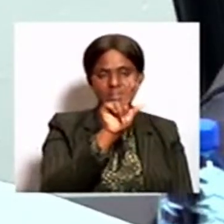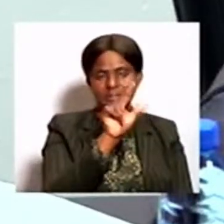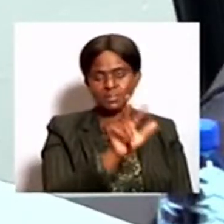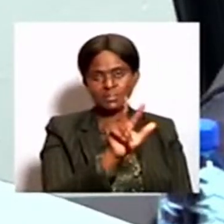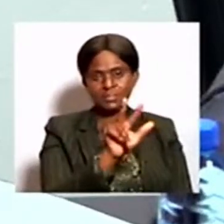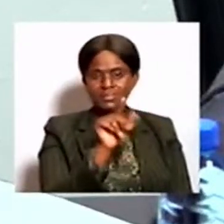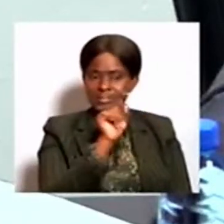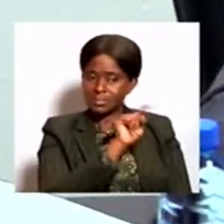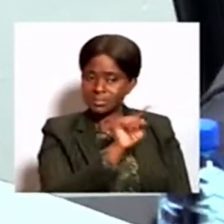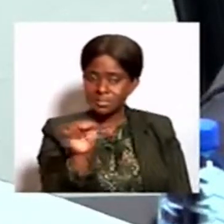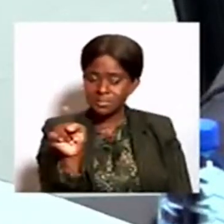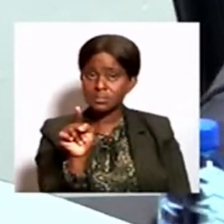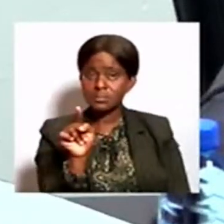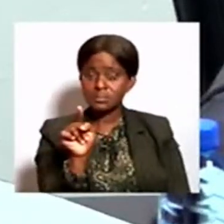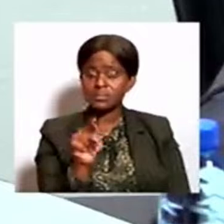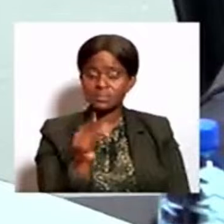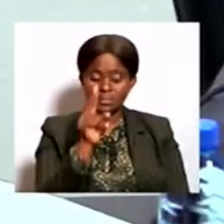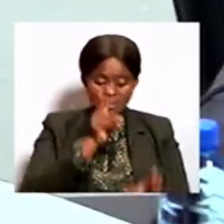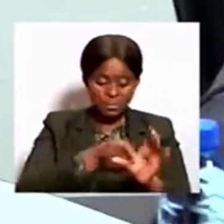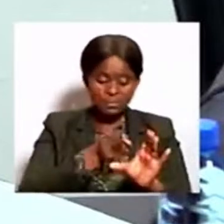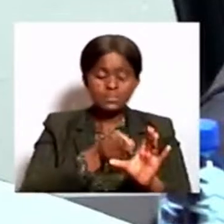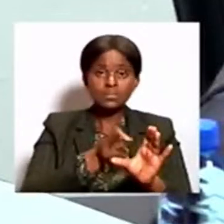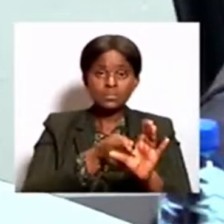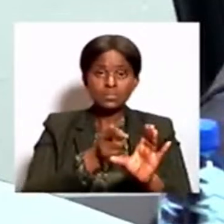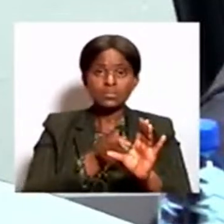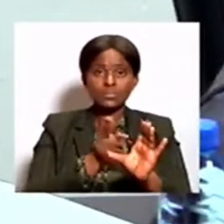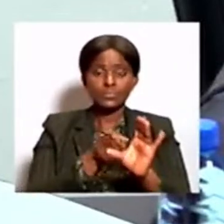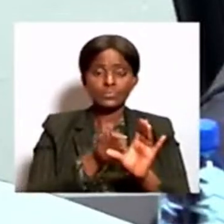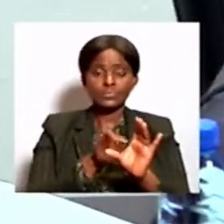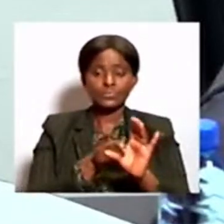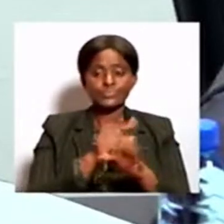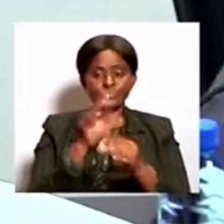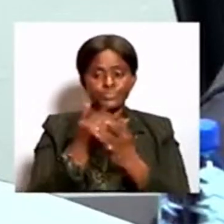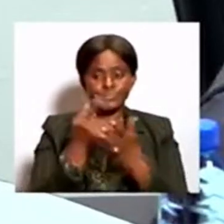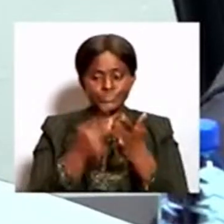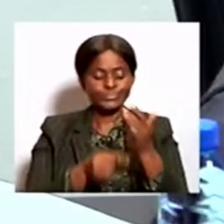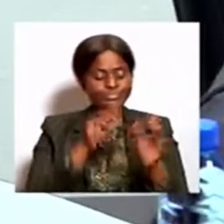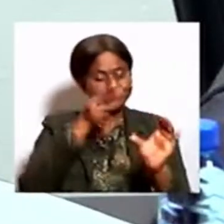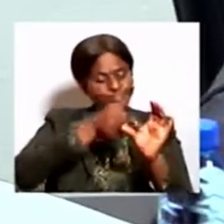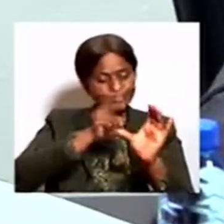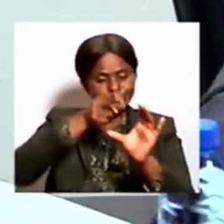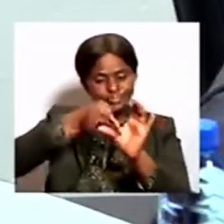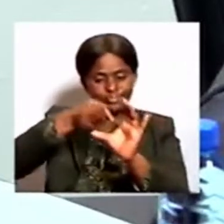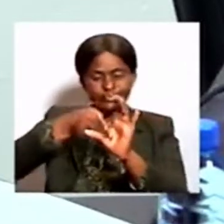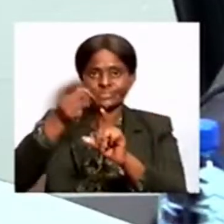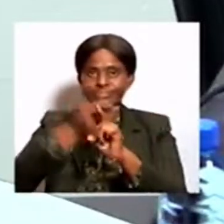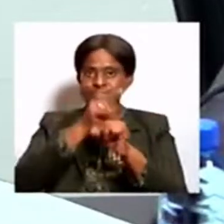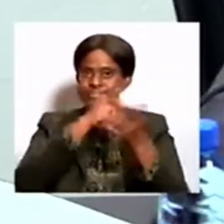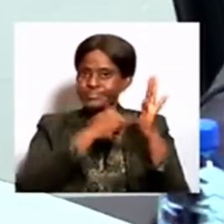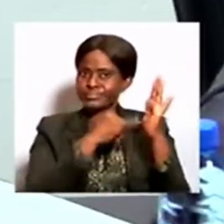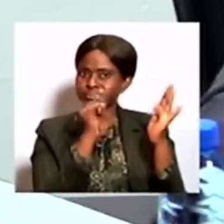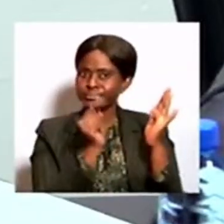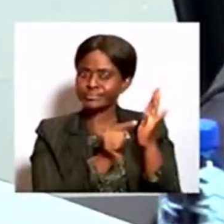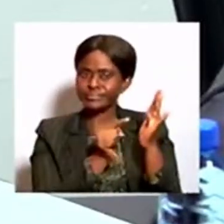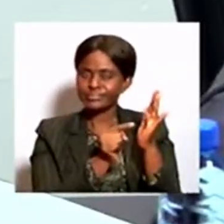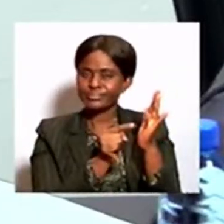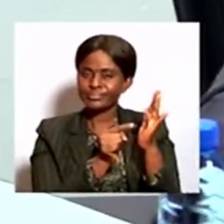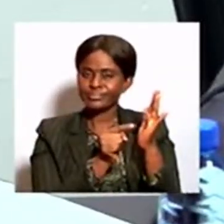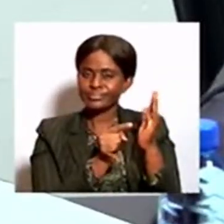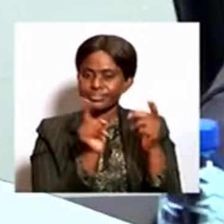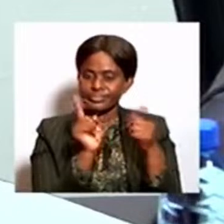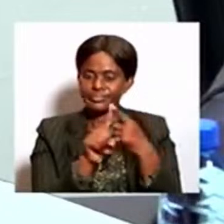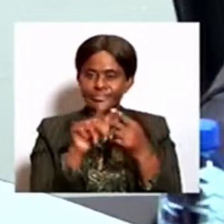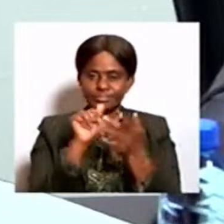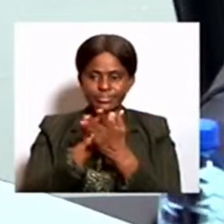And these fuel were drawn between January to